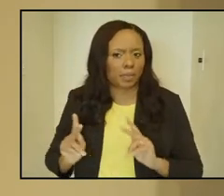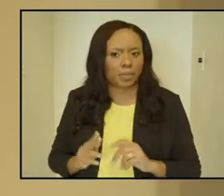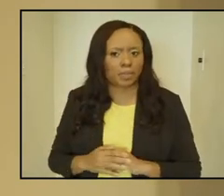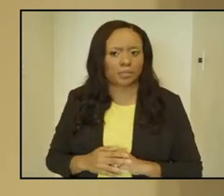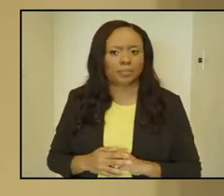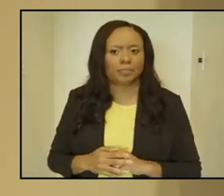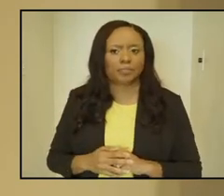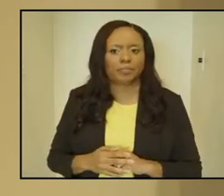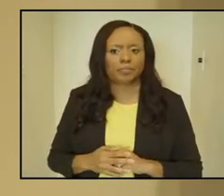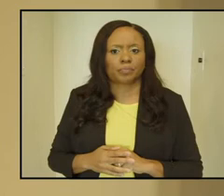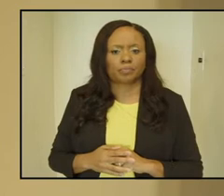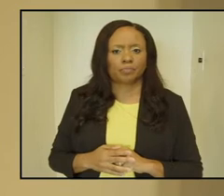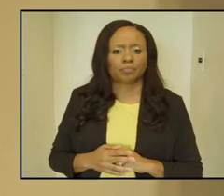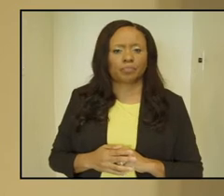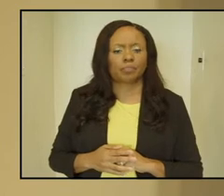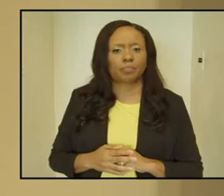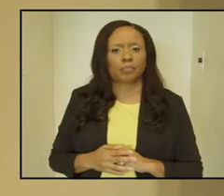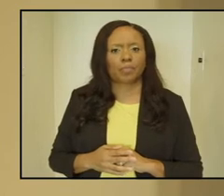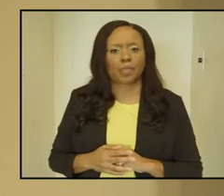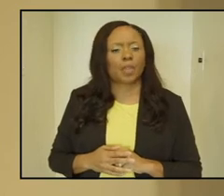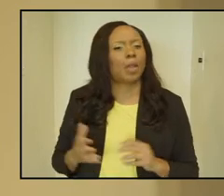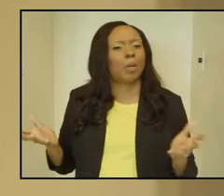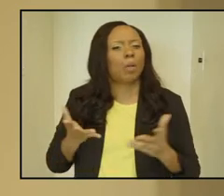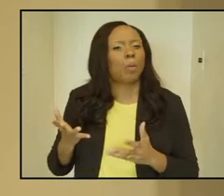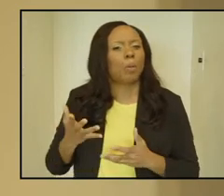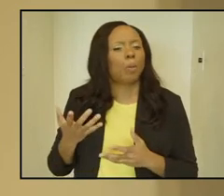And what we did was to shift the burden of proof.